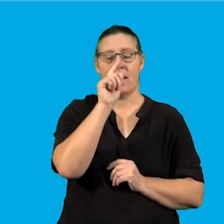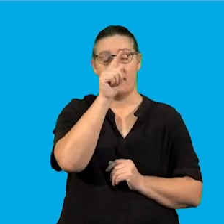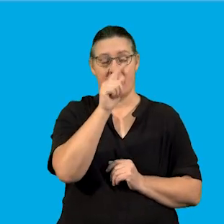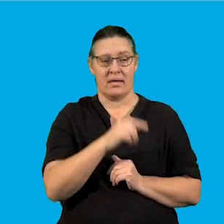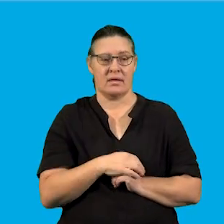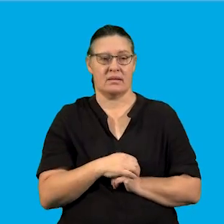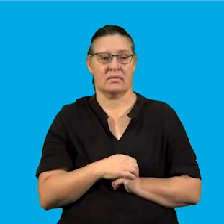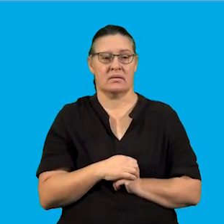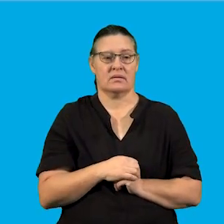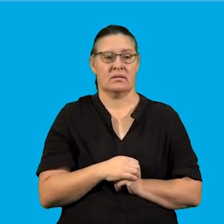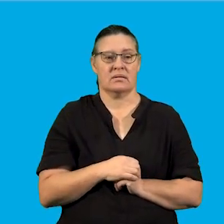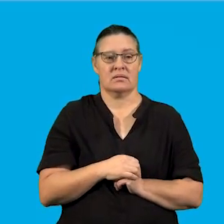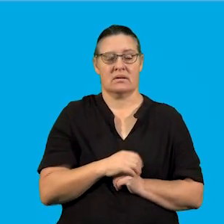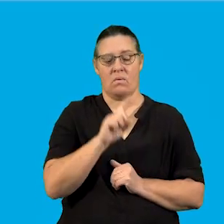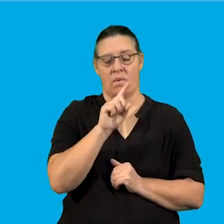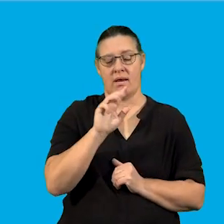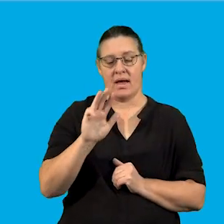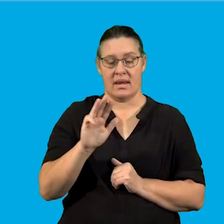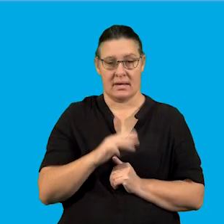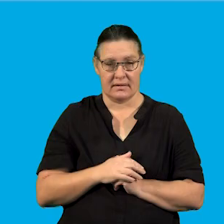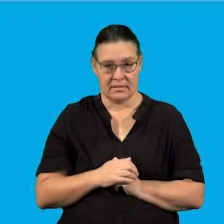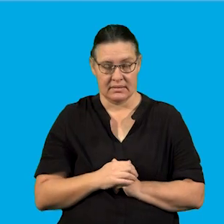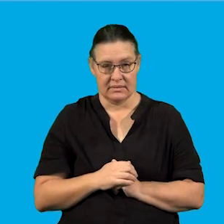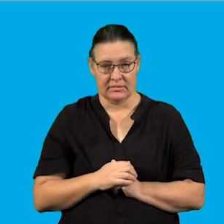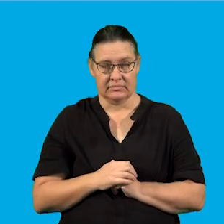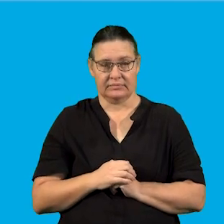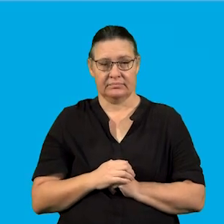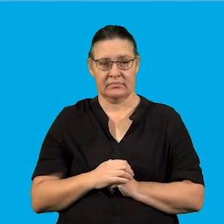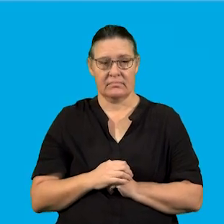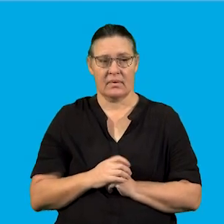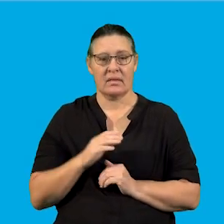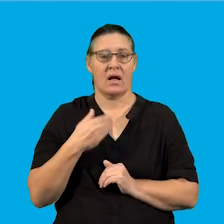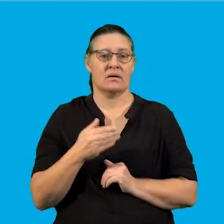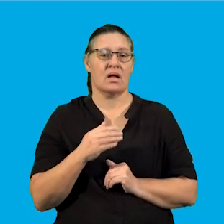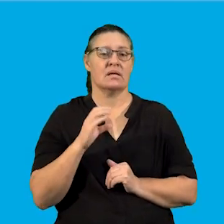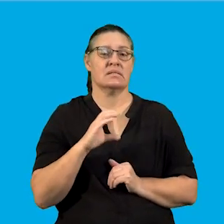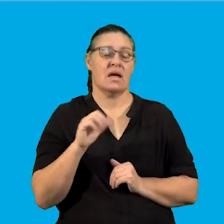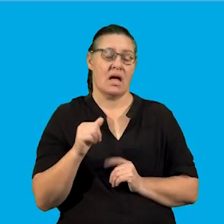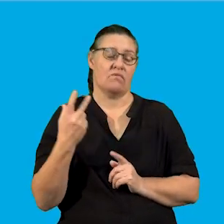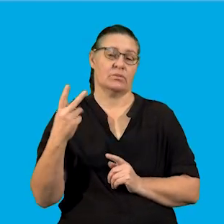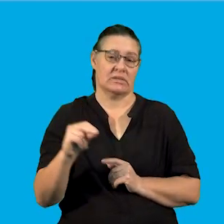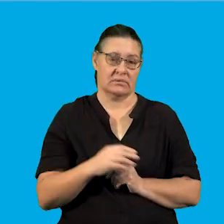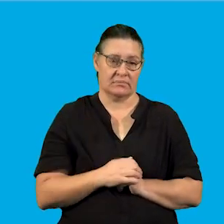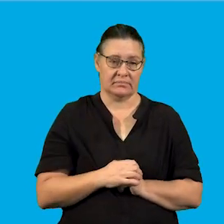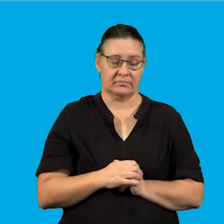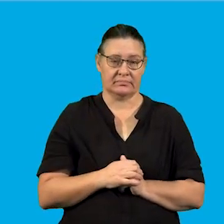atomic number, it is going to be 19, because what comes after that, it's calcium with an atomic number of